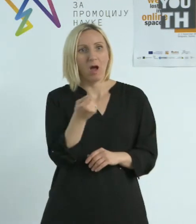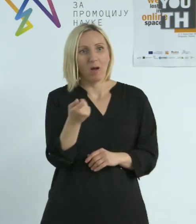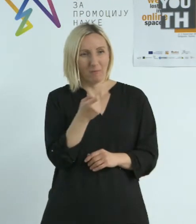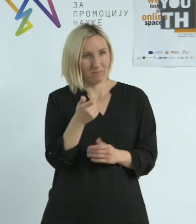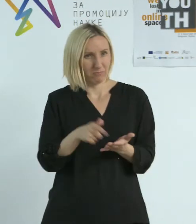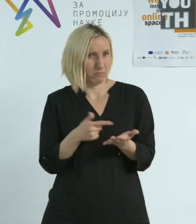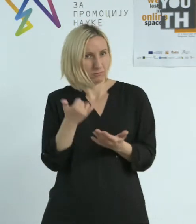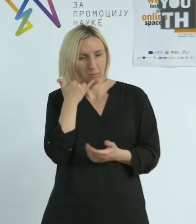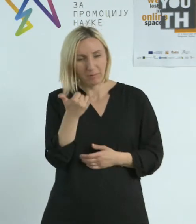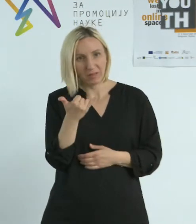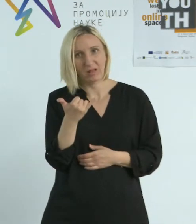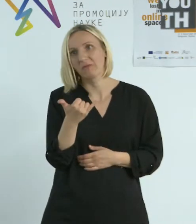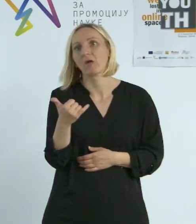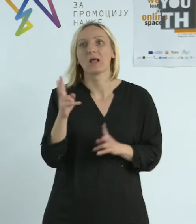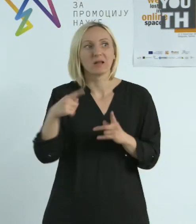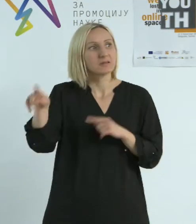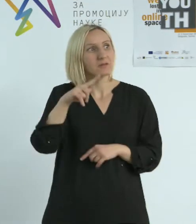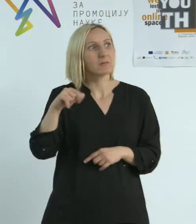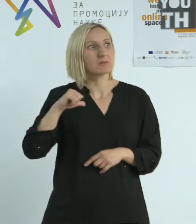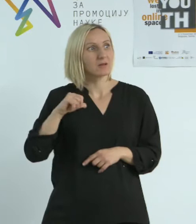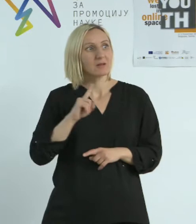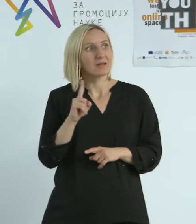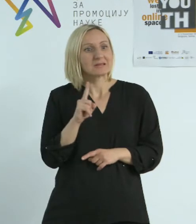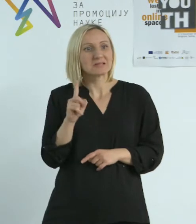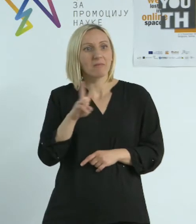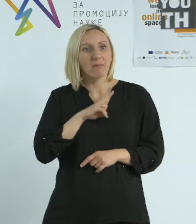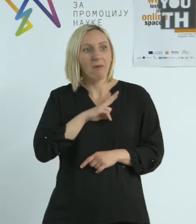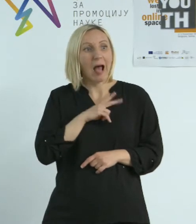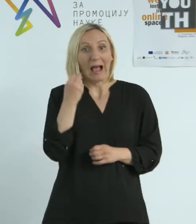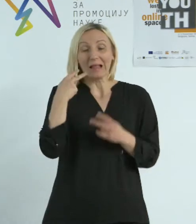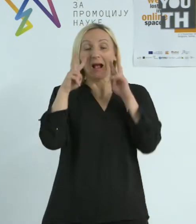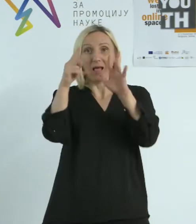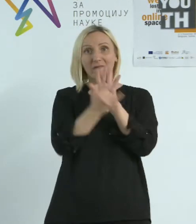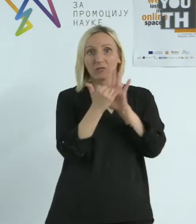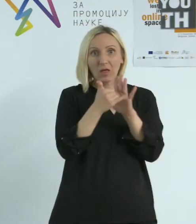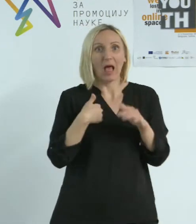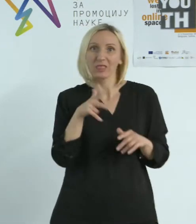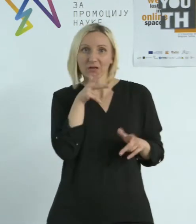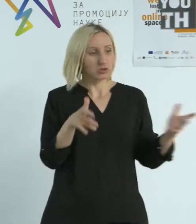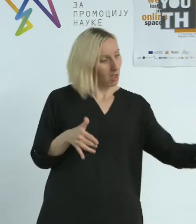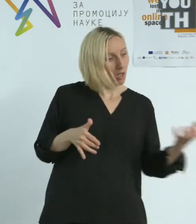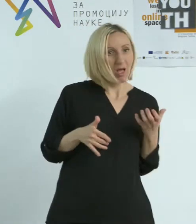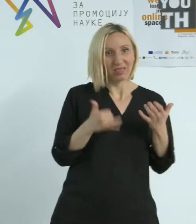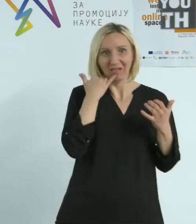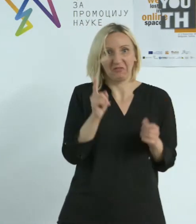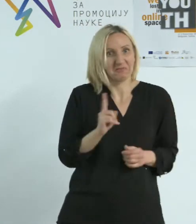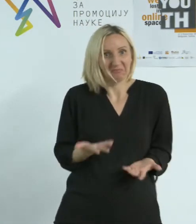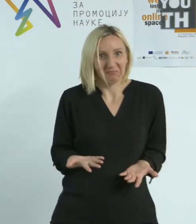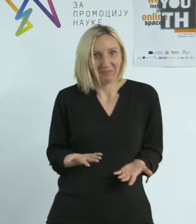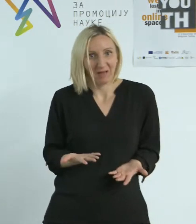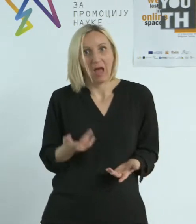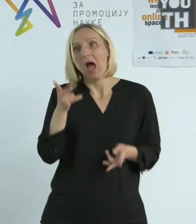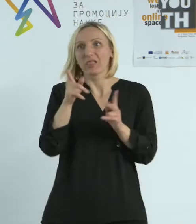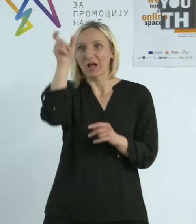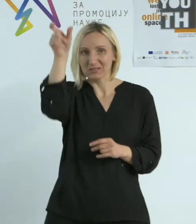teachers were so interesting that I didn't have any urge to take my mobile phone. But if I'm on a university and my teacher